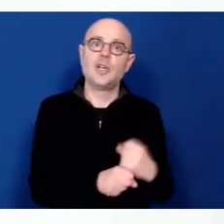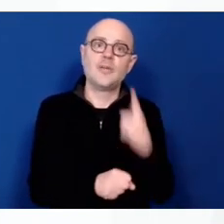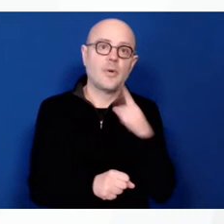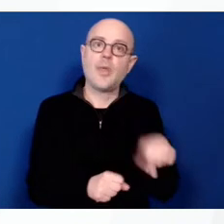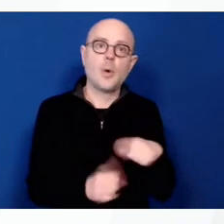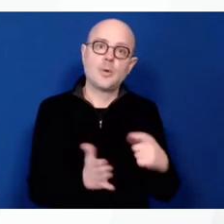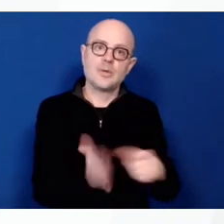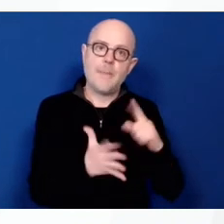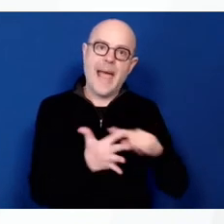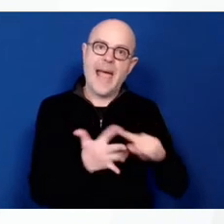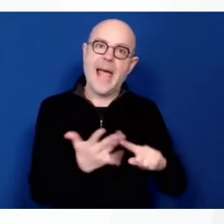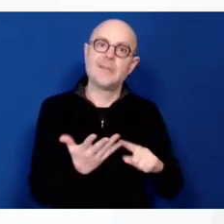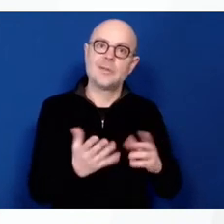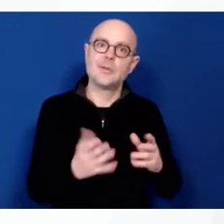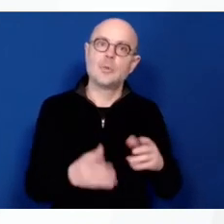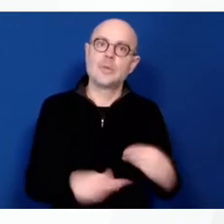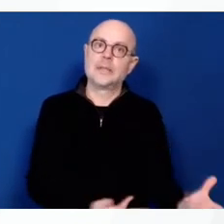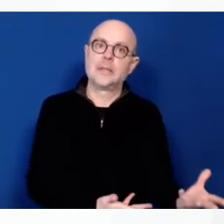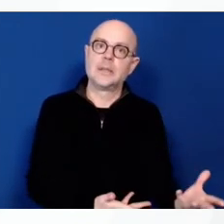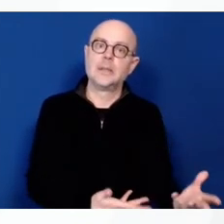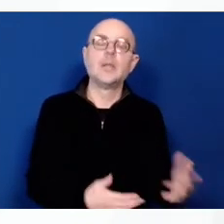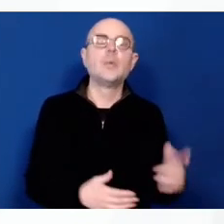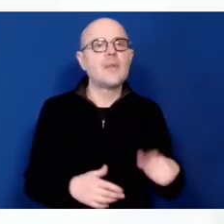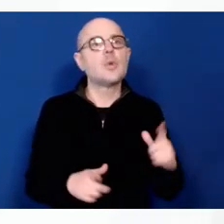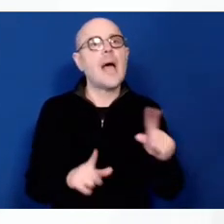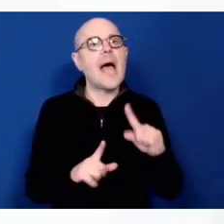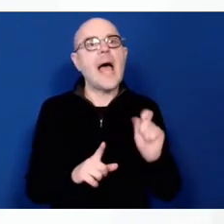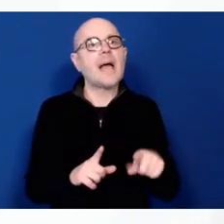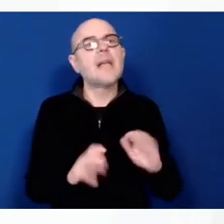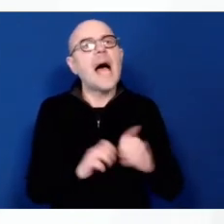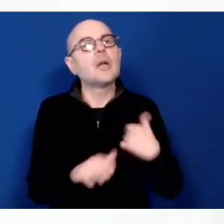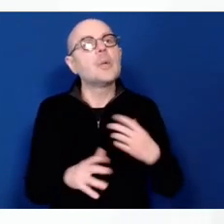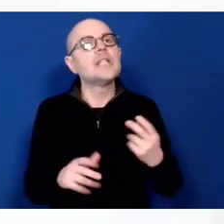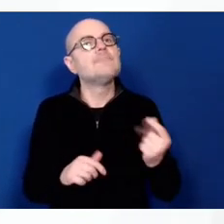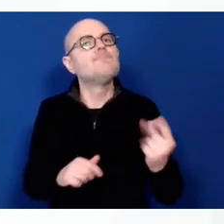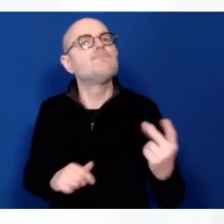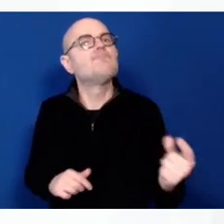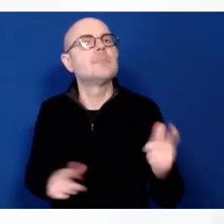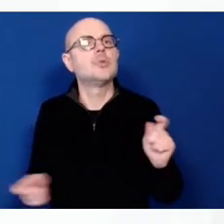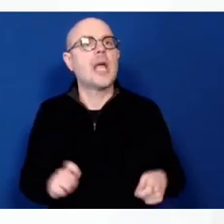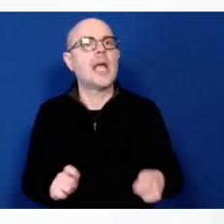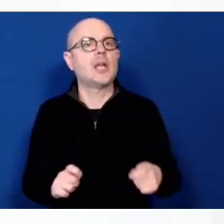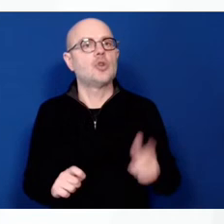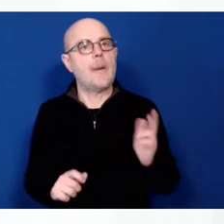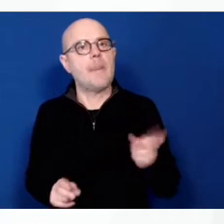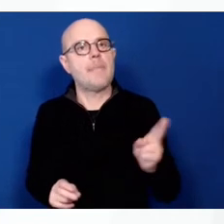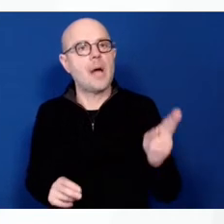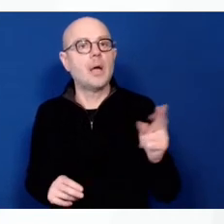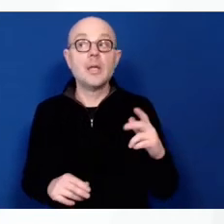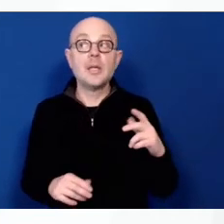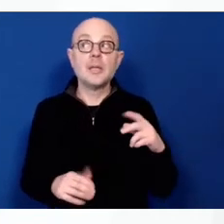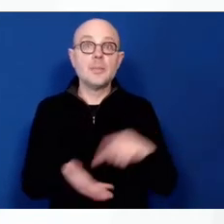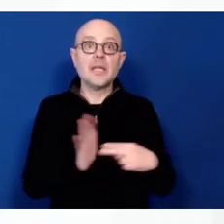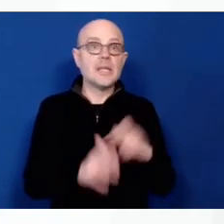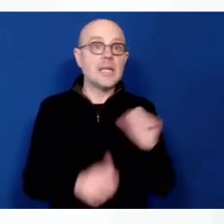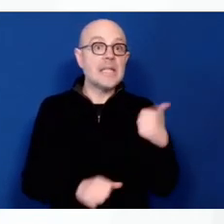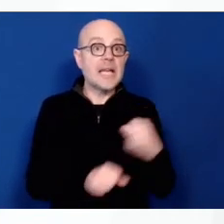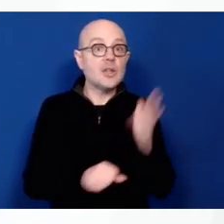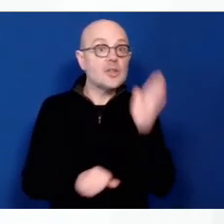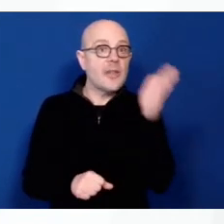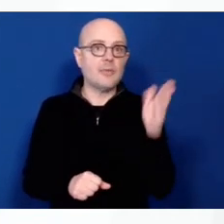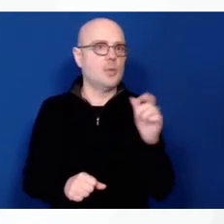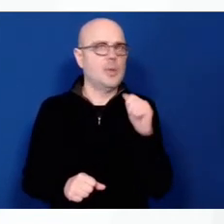is, how do we accelerate change and ensure that in 10 years, students aren't raising the same issues and concerns that were raised